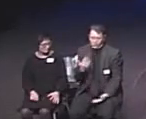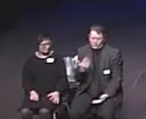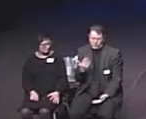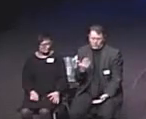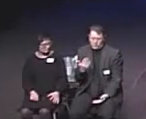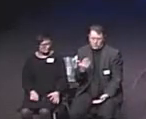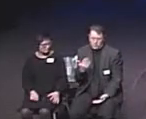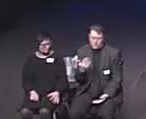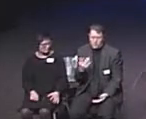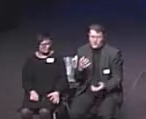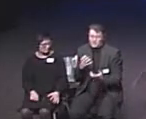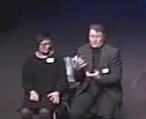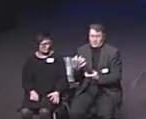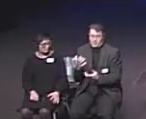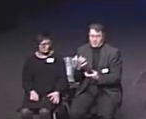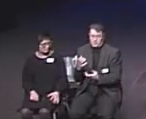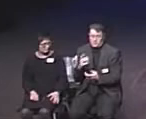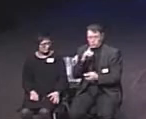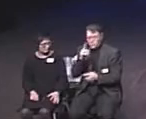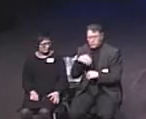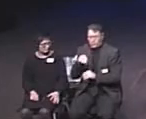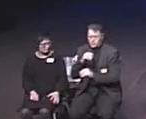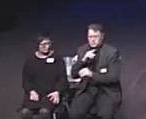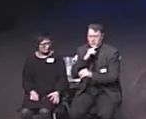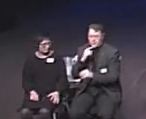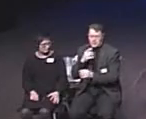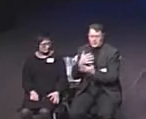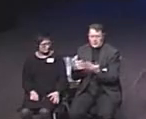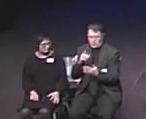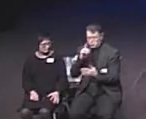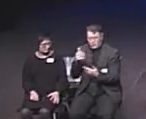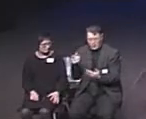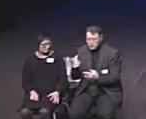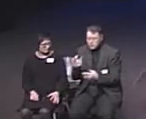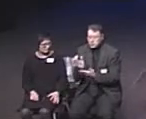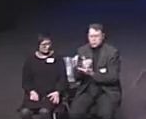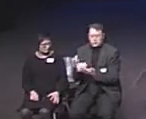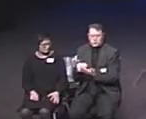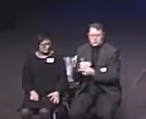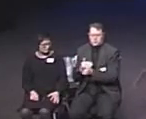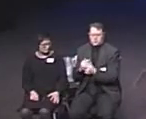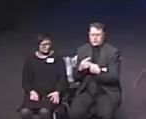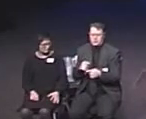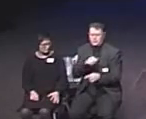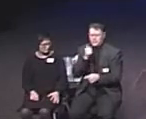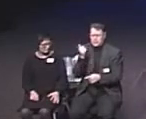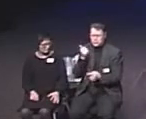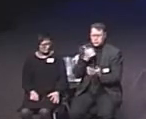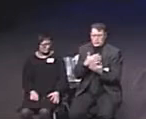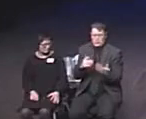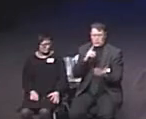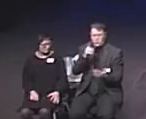they need to understand the education, and some of them just because they have difficulties understanding